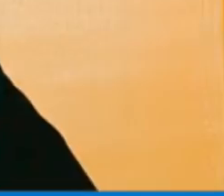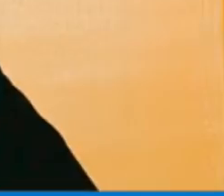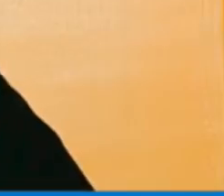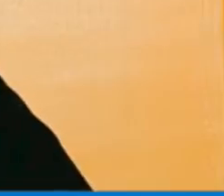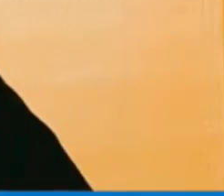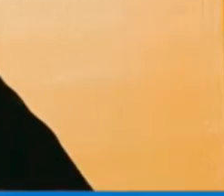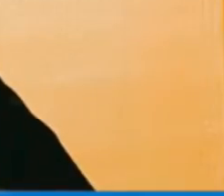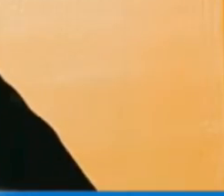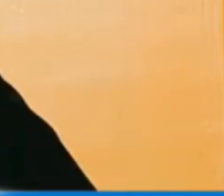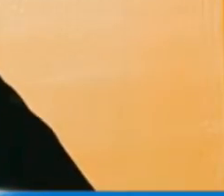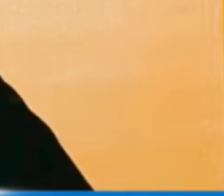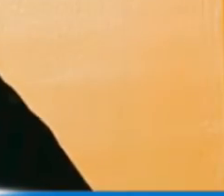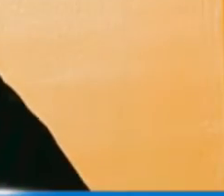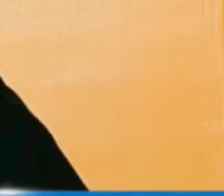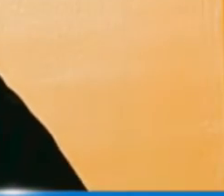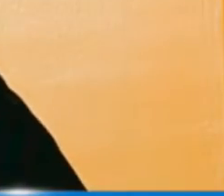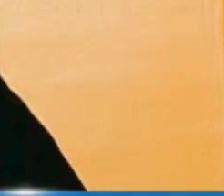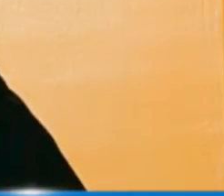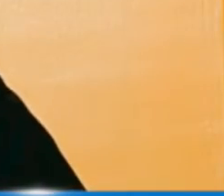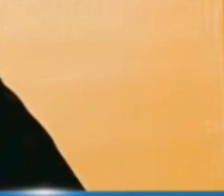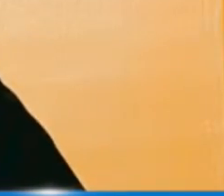adding learning on top of learning.